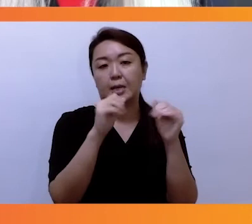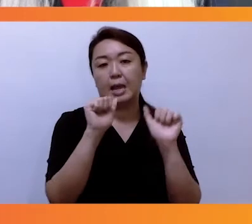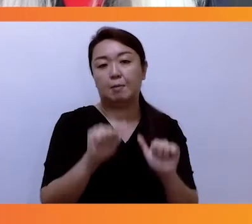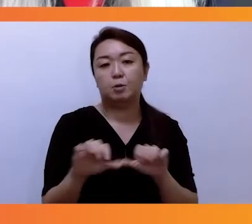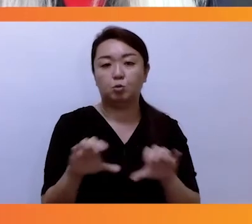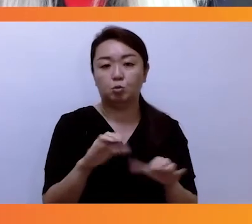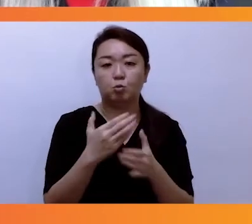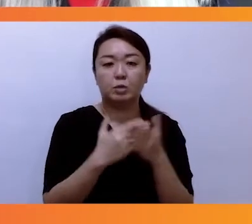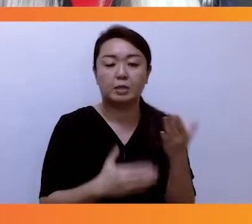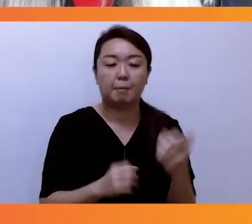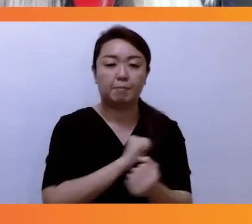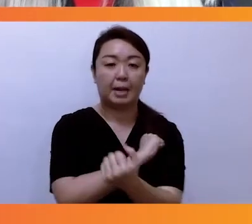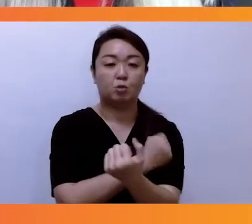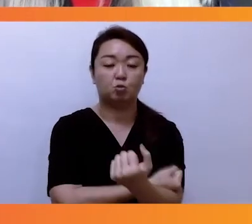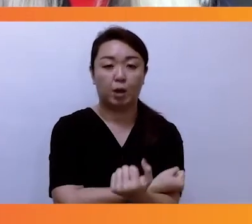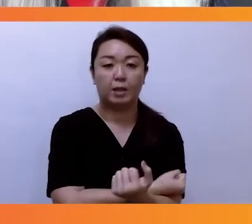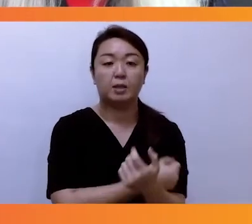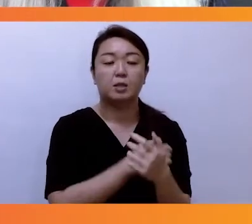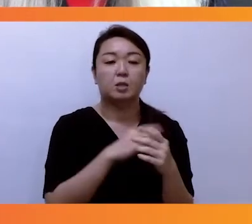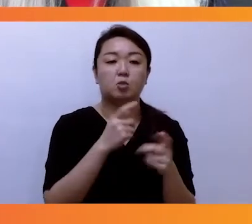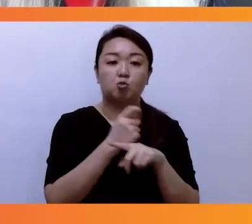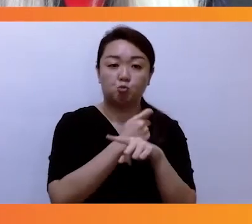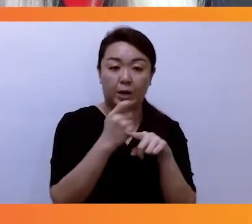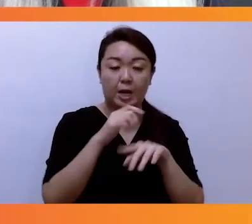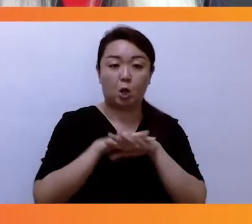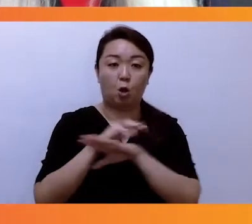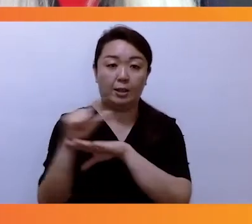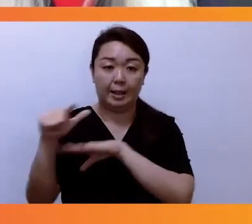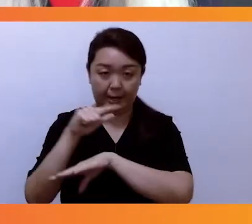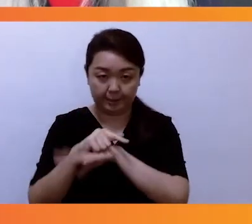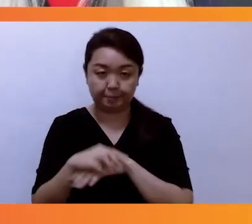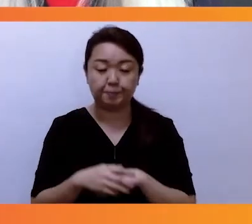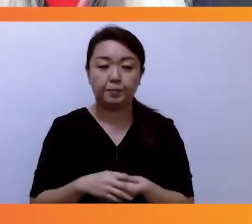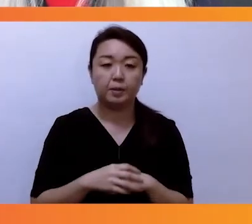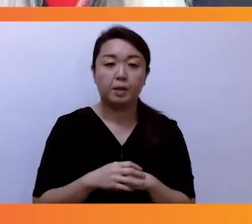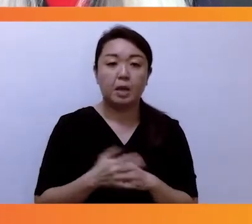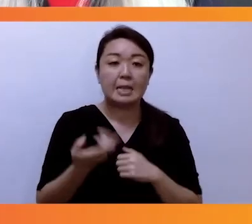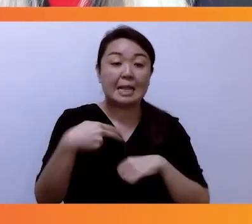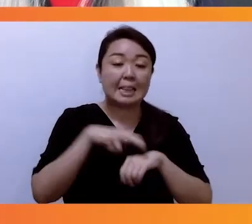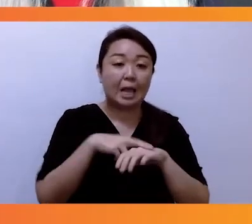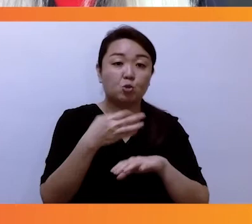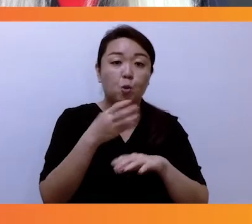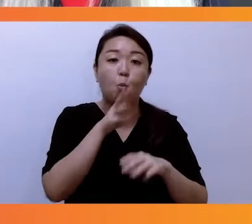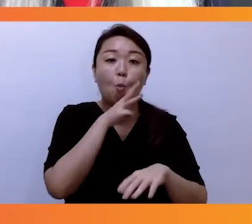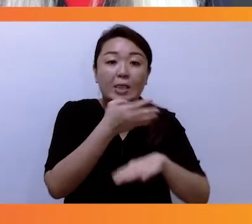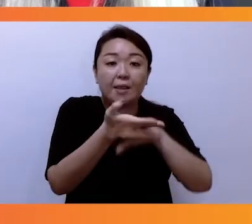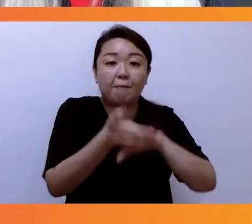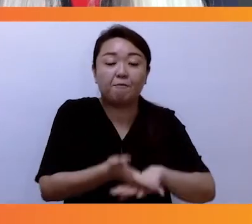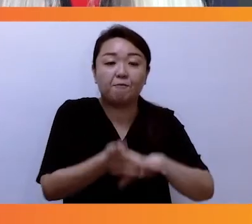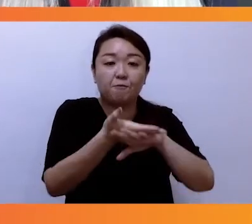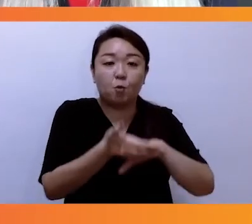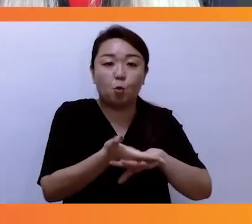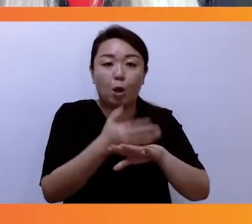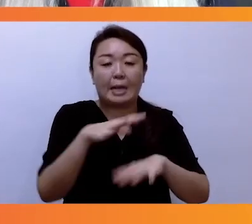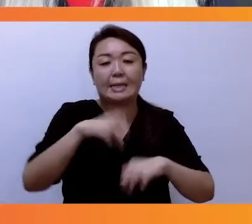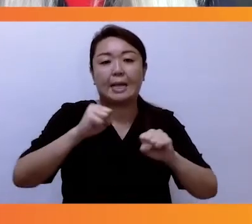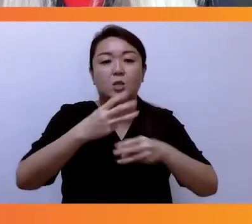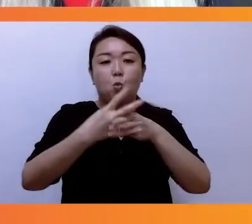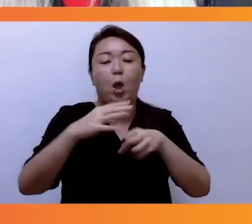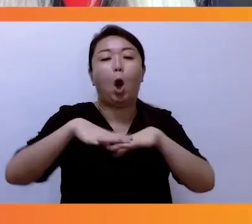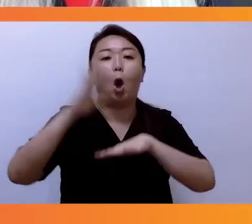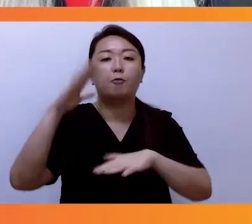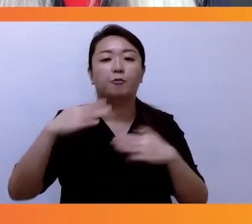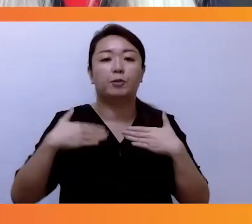being able to do maybe some strength training on land then. The natural buoyancy factors takes weight off their